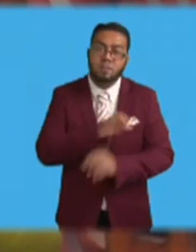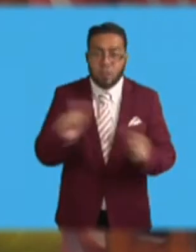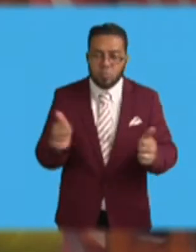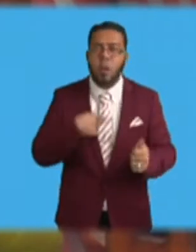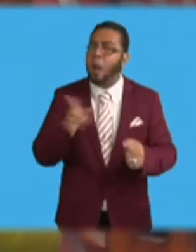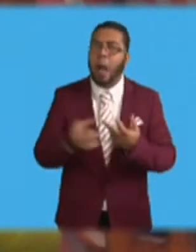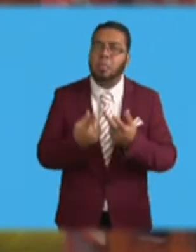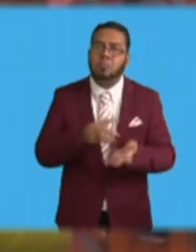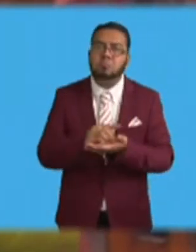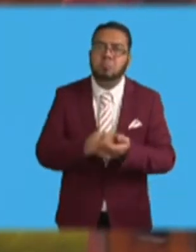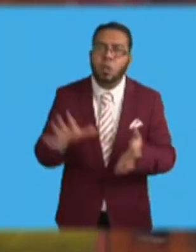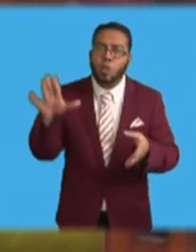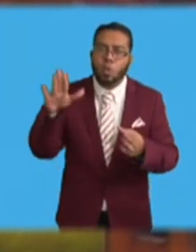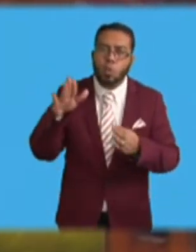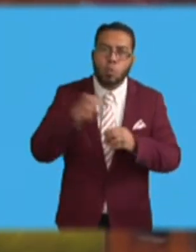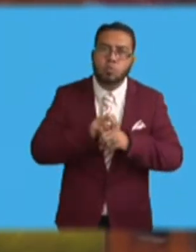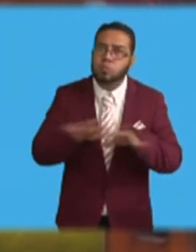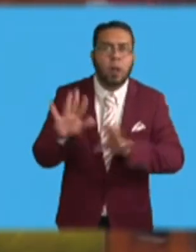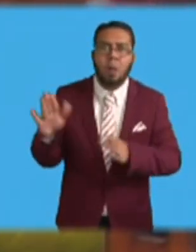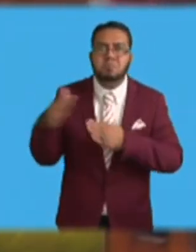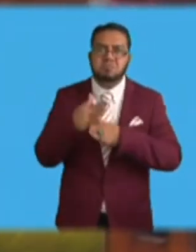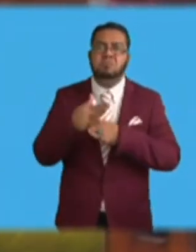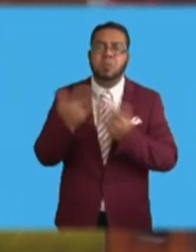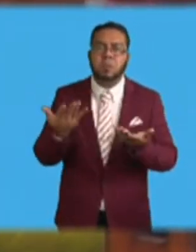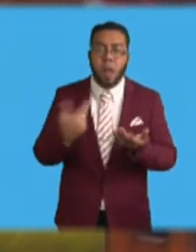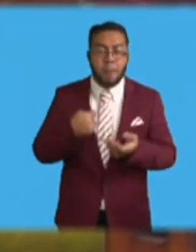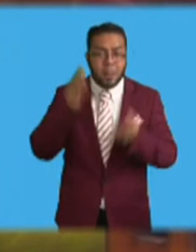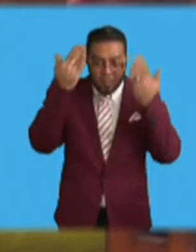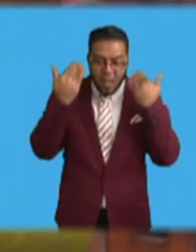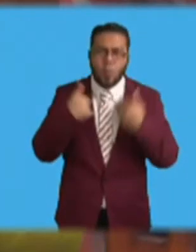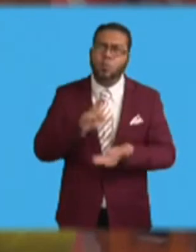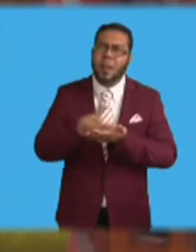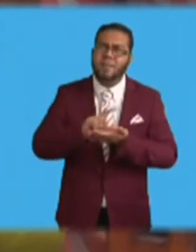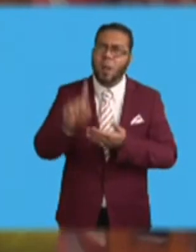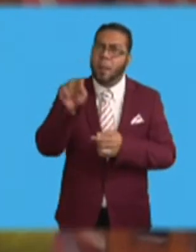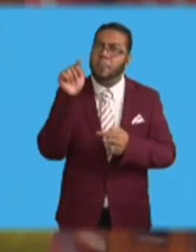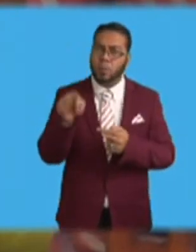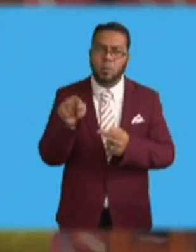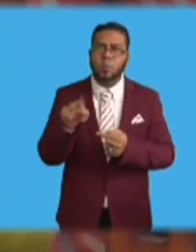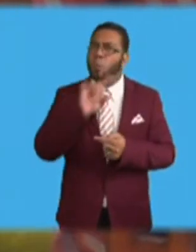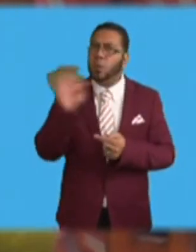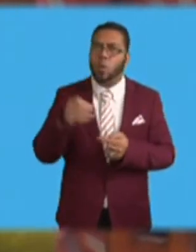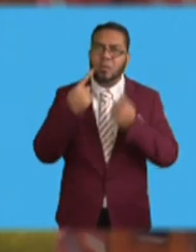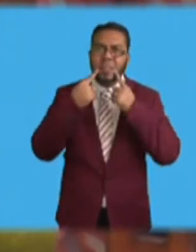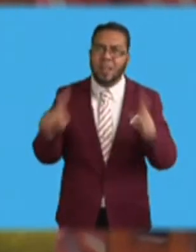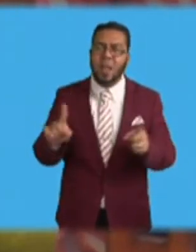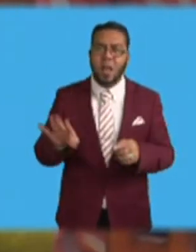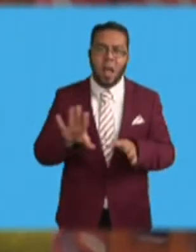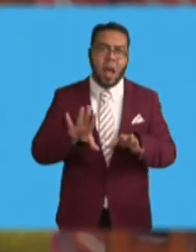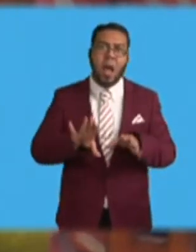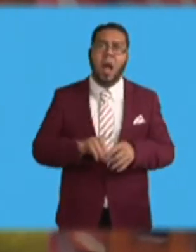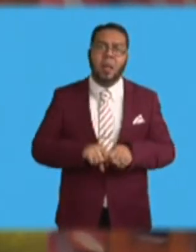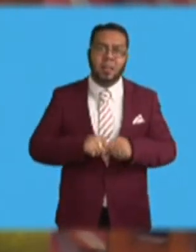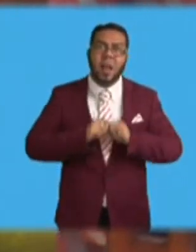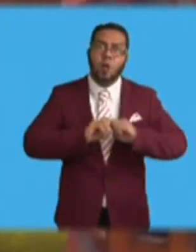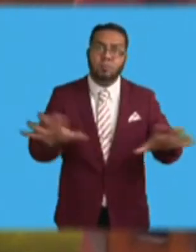Speaker. Madam Speaker, I'd like to clarify on a point here that we don't declare outbreaks overnight.